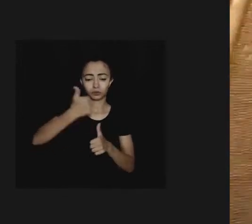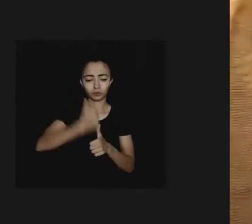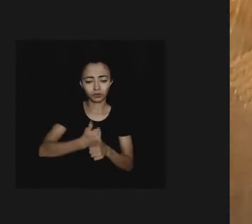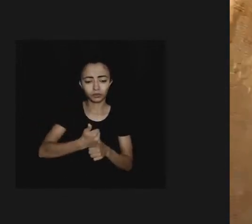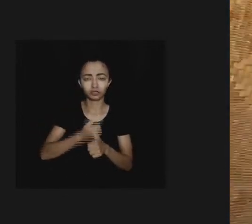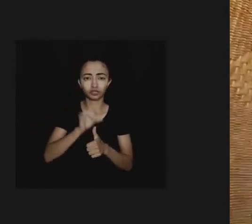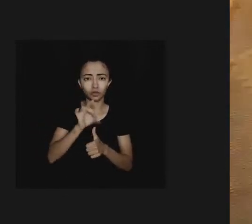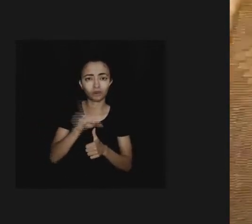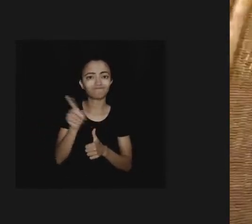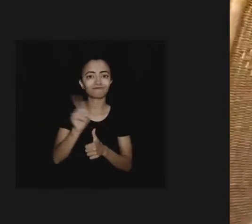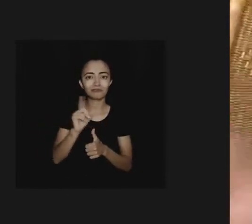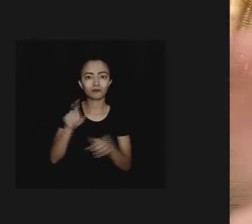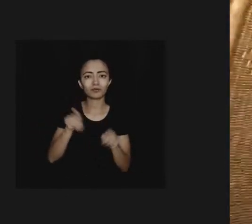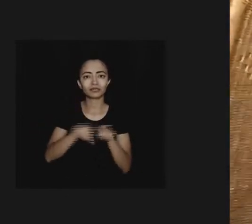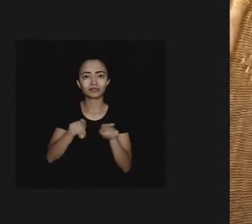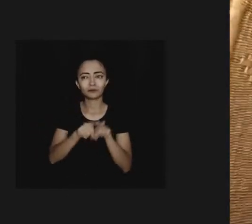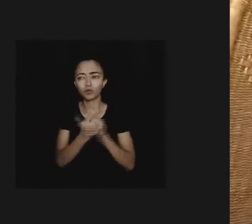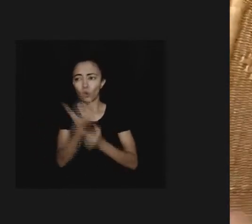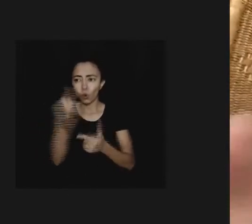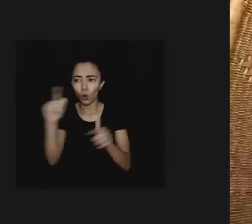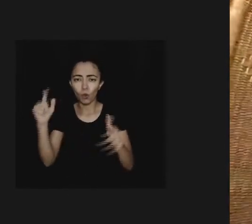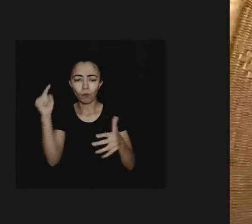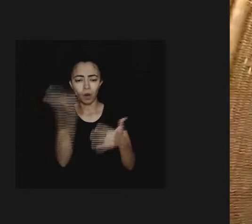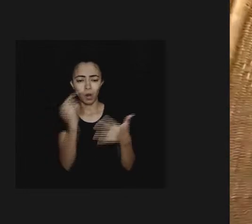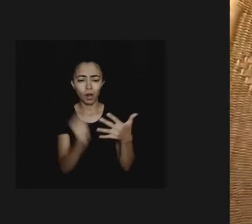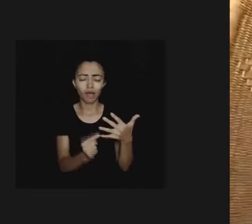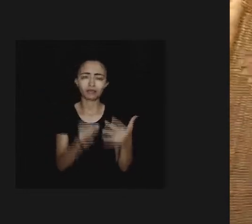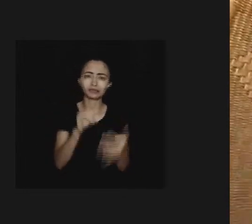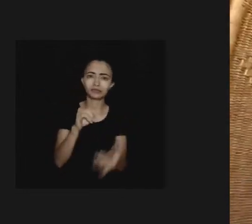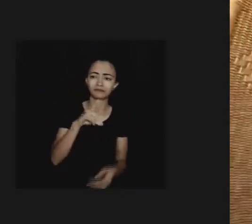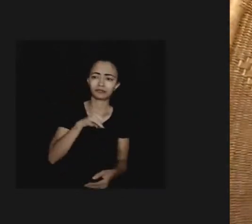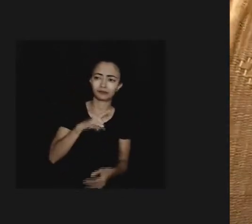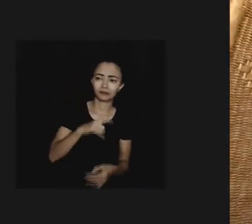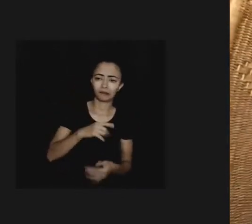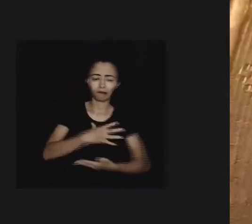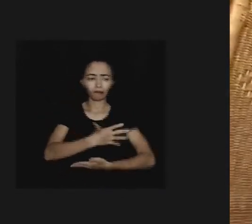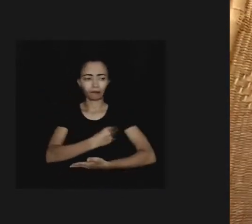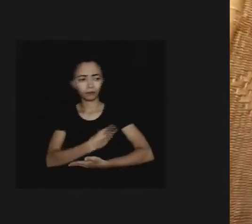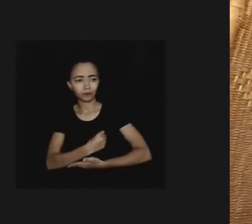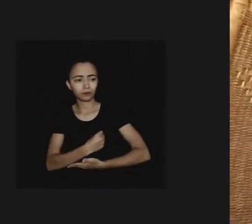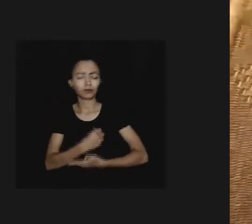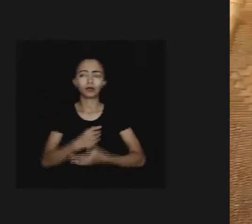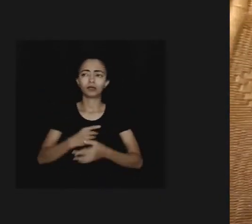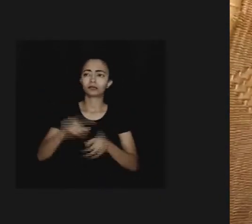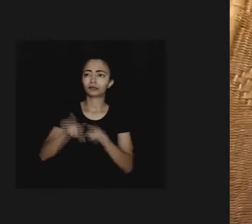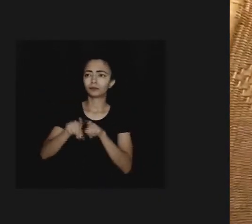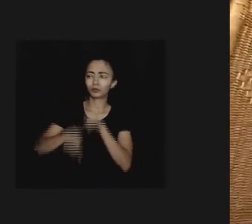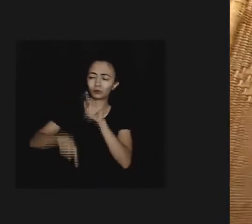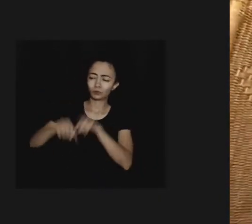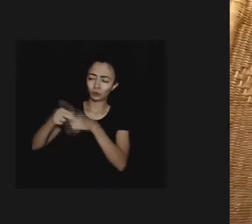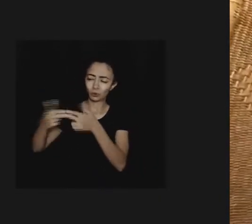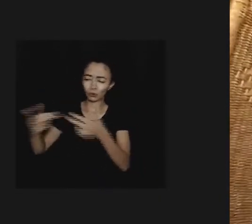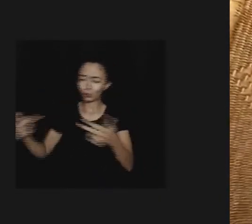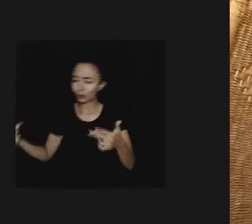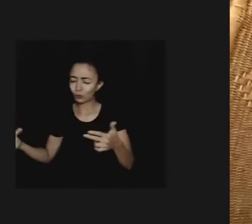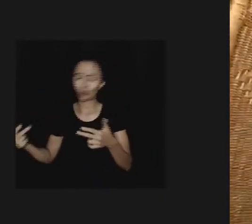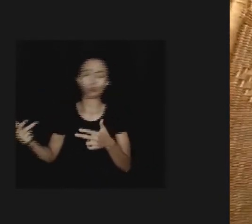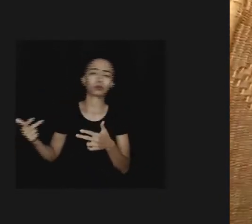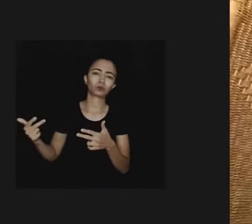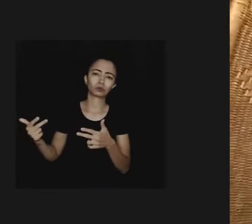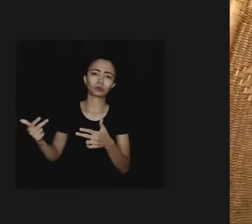have all these other products floating around and the feeding products. So we're really pleased that the code and